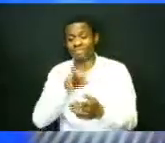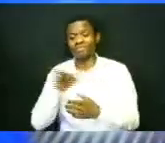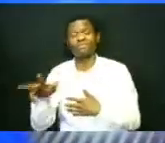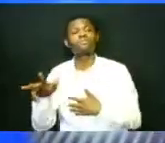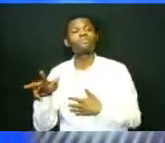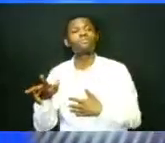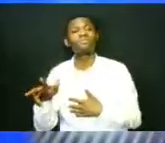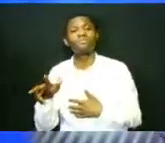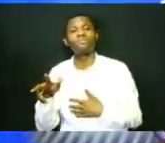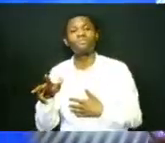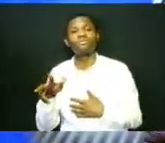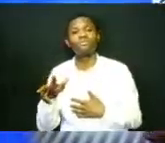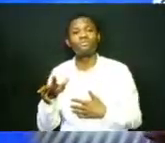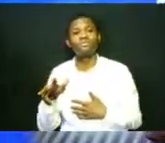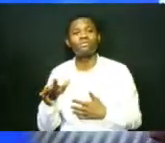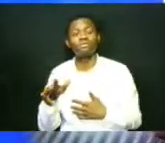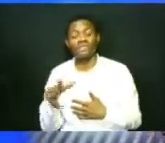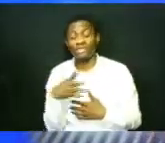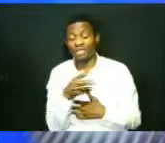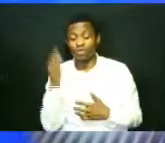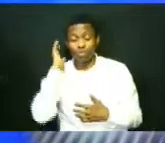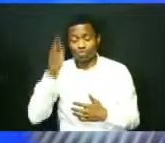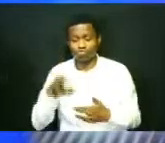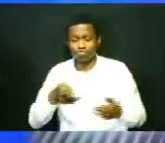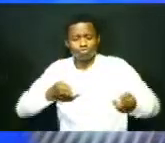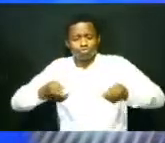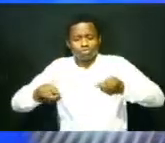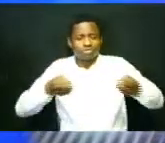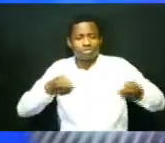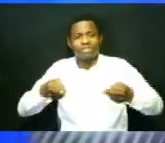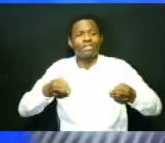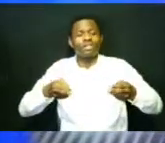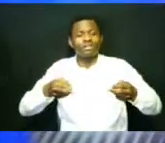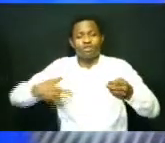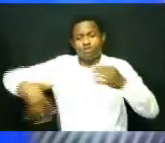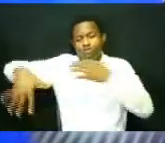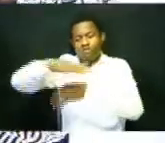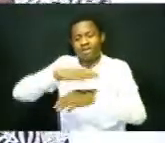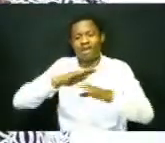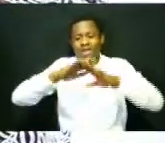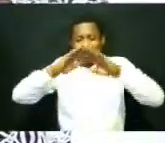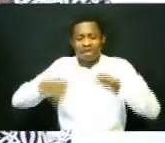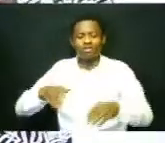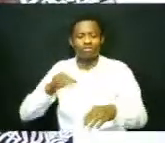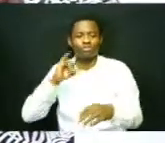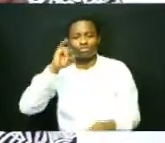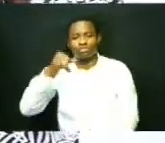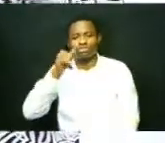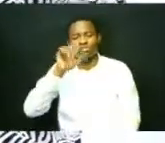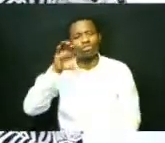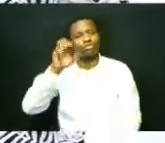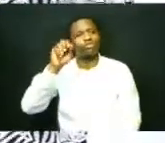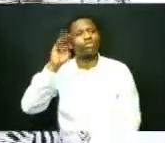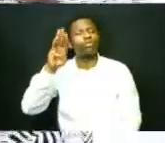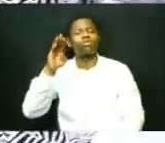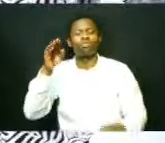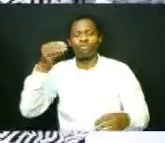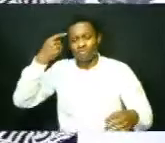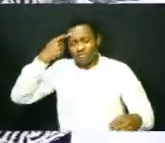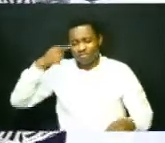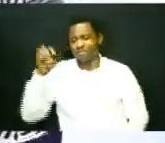33. And he will reign over the house of Jacob forever. So people who